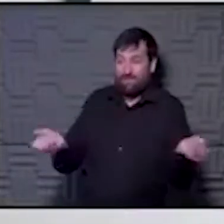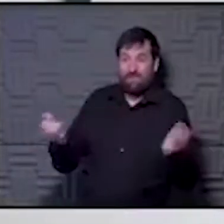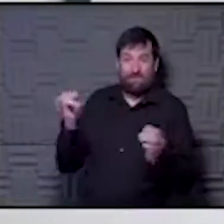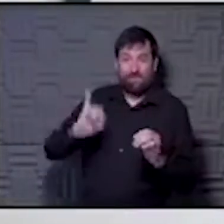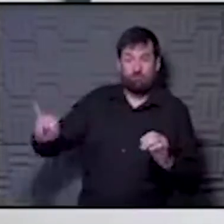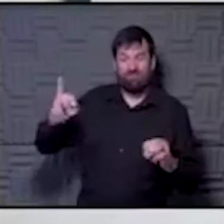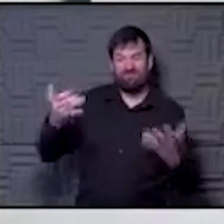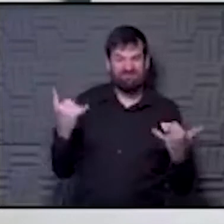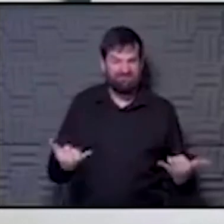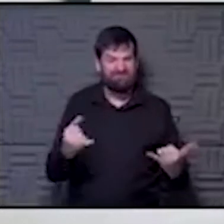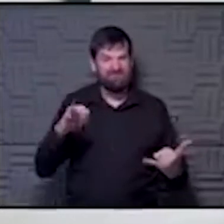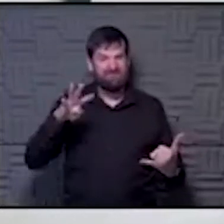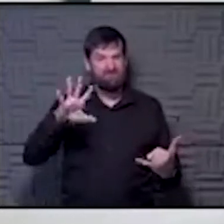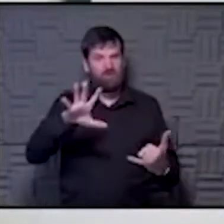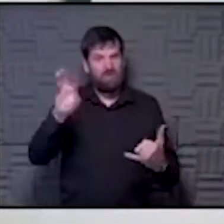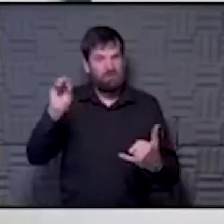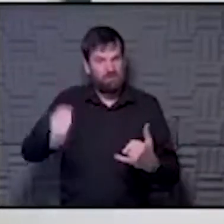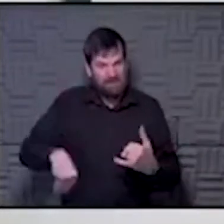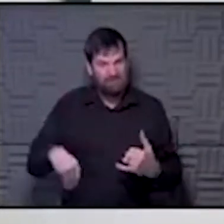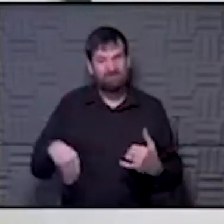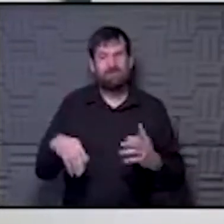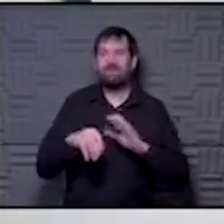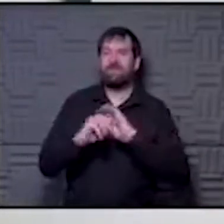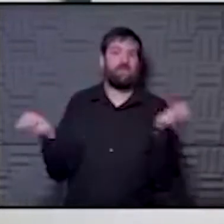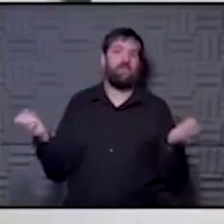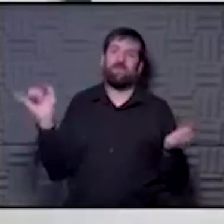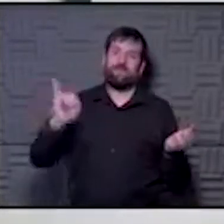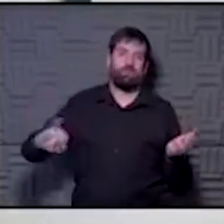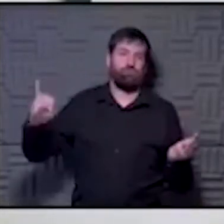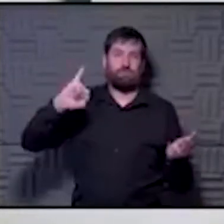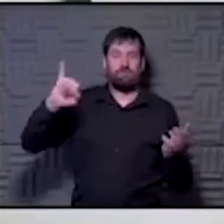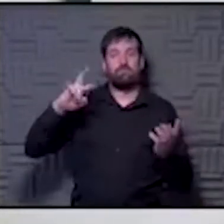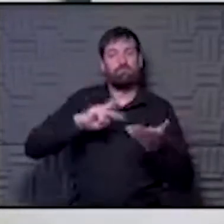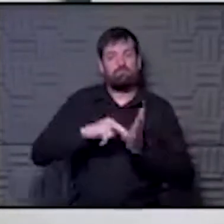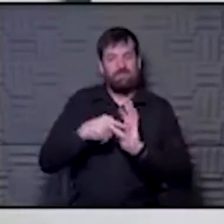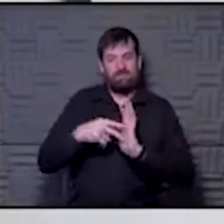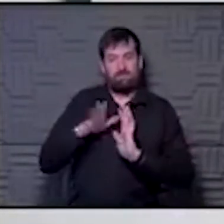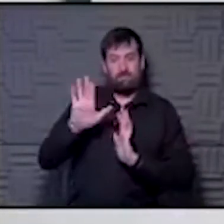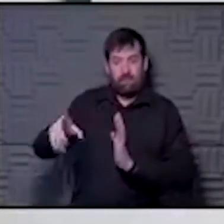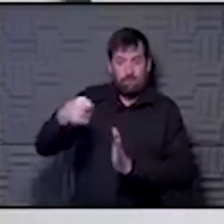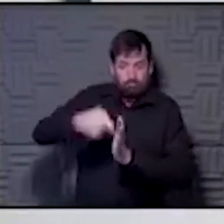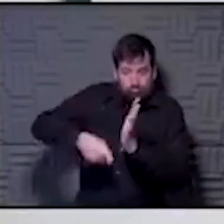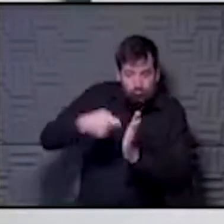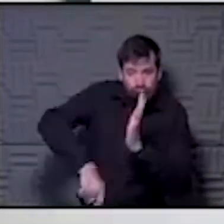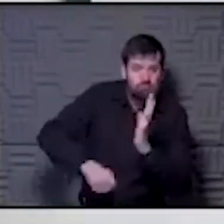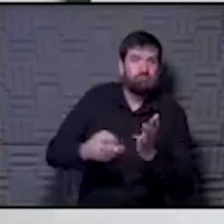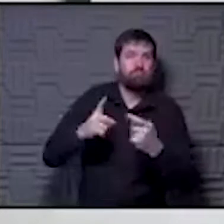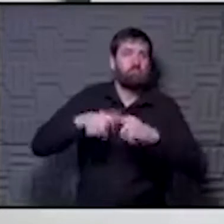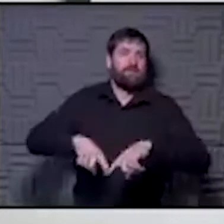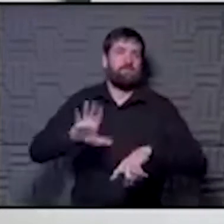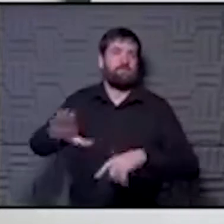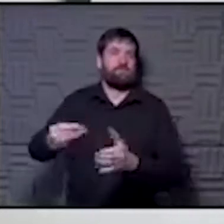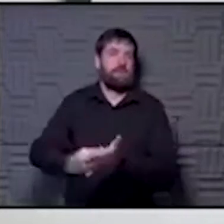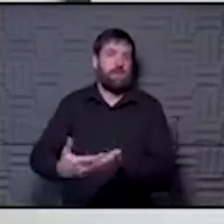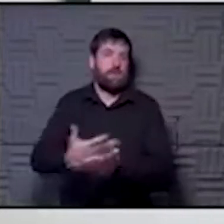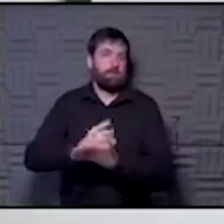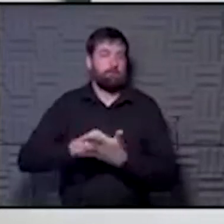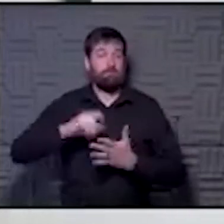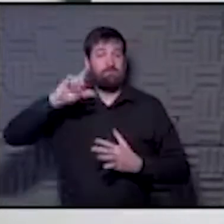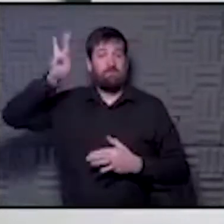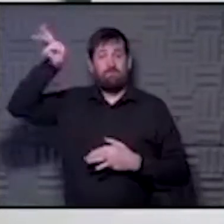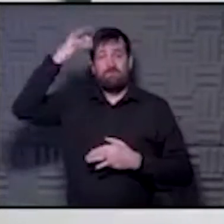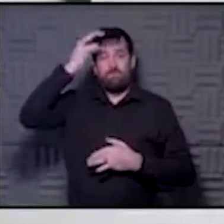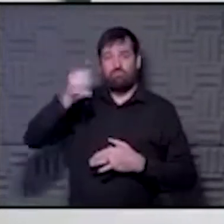our patients, are uninsured, so they pay a sliding fee scale based on income. So our federal grant dollars and